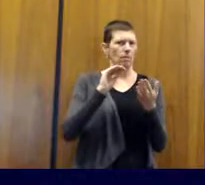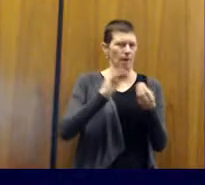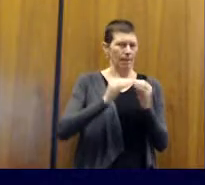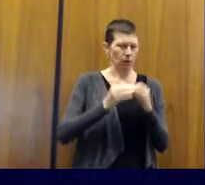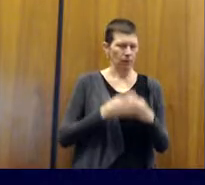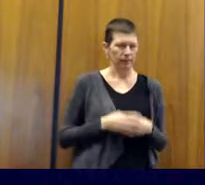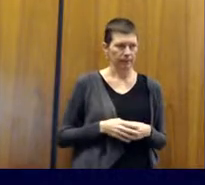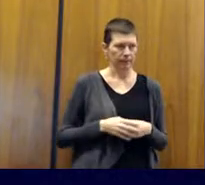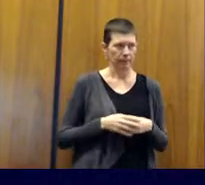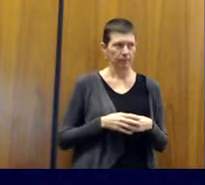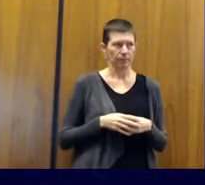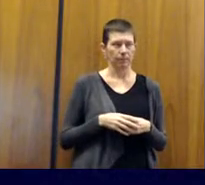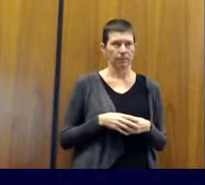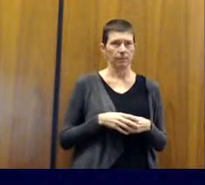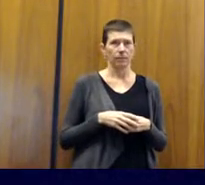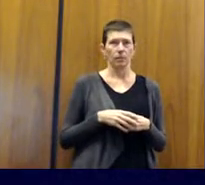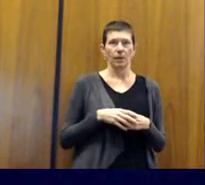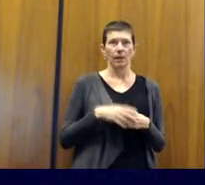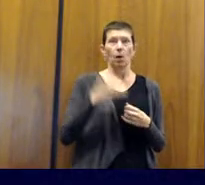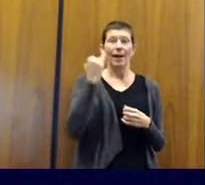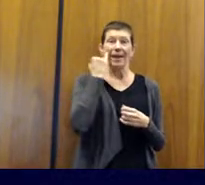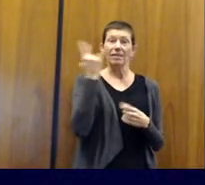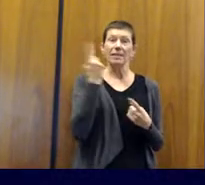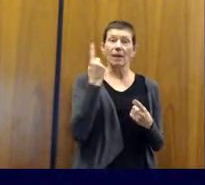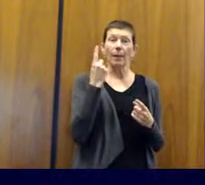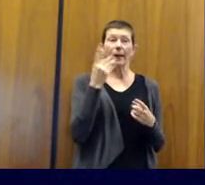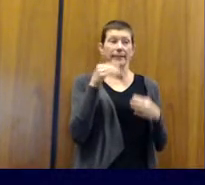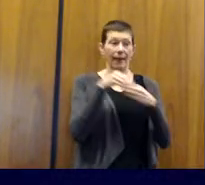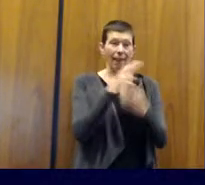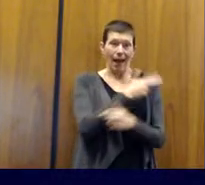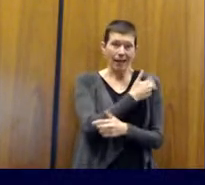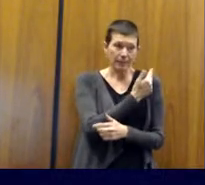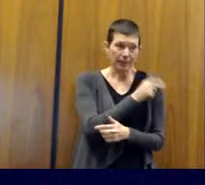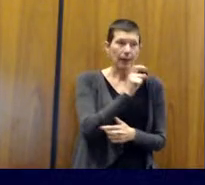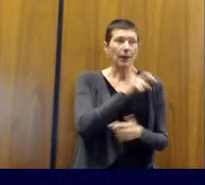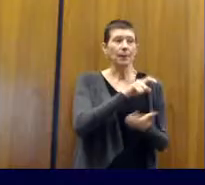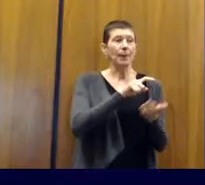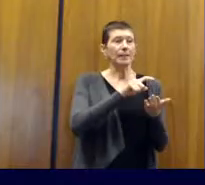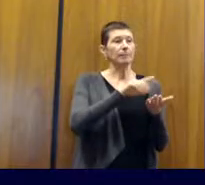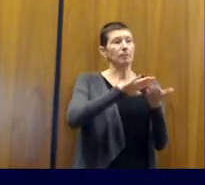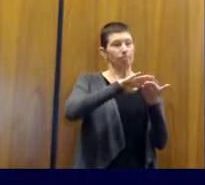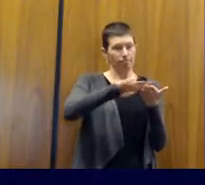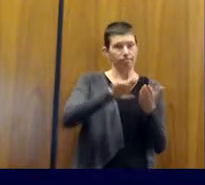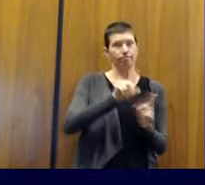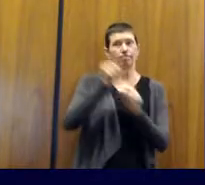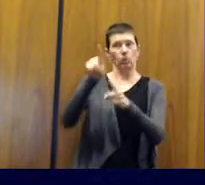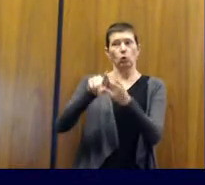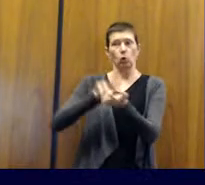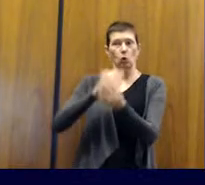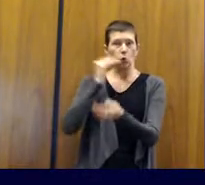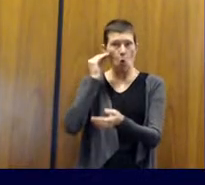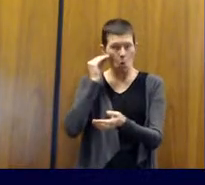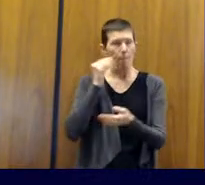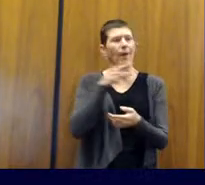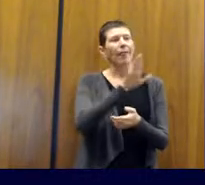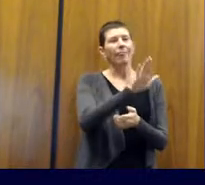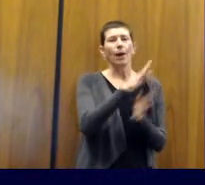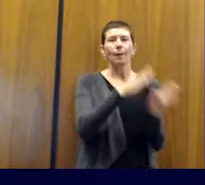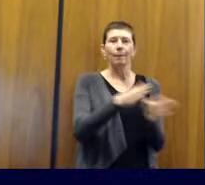Now, what happens when somebody's in the hospital and they need to be discharged to a nursing home is the discharge planners send